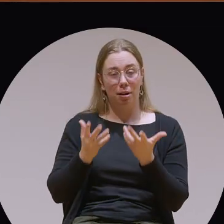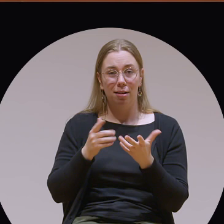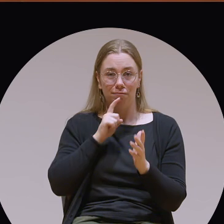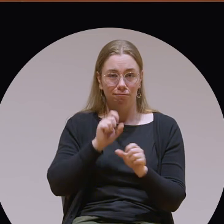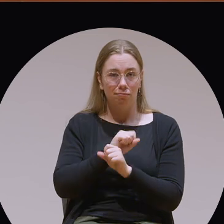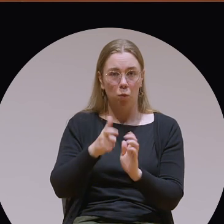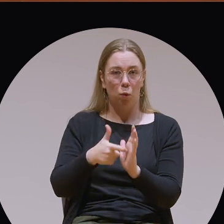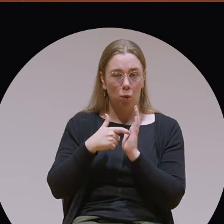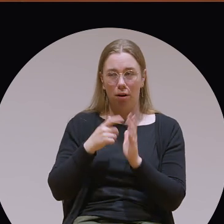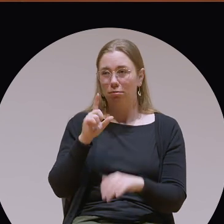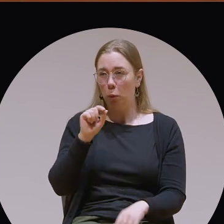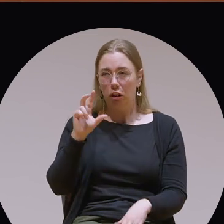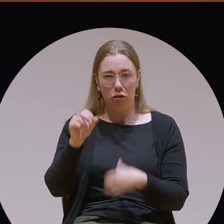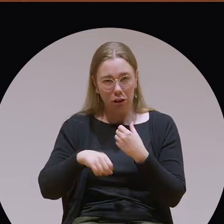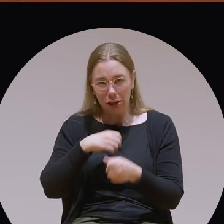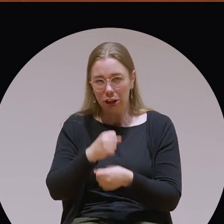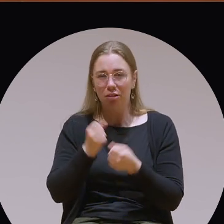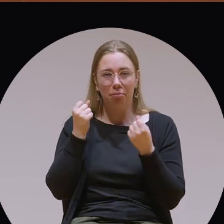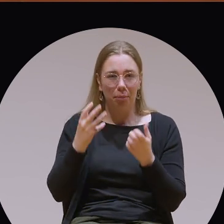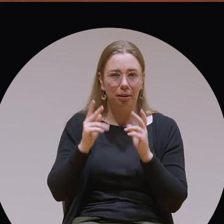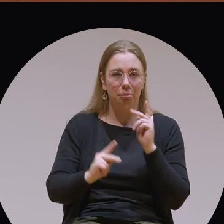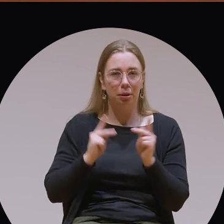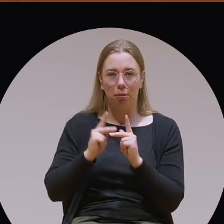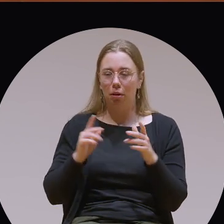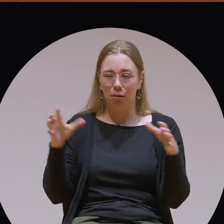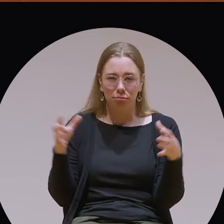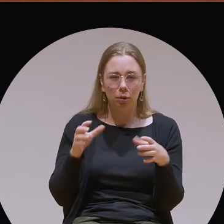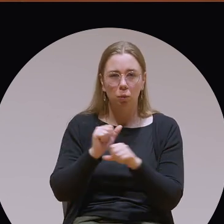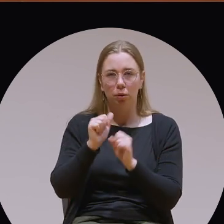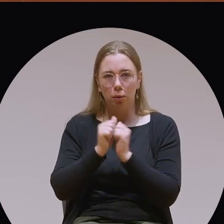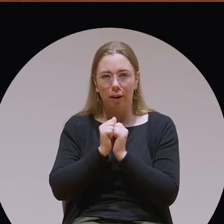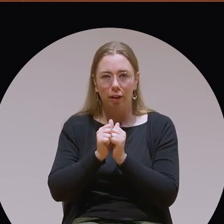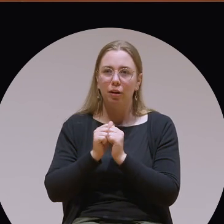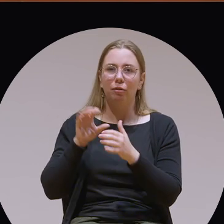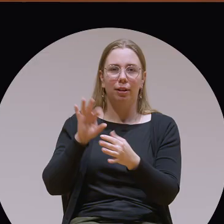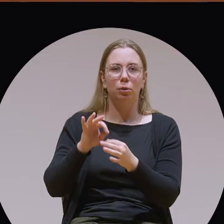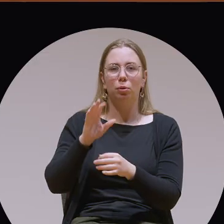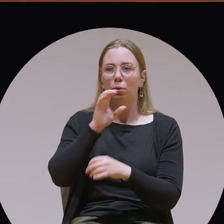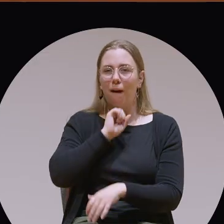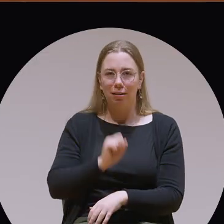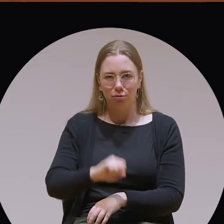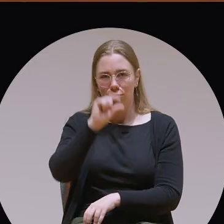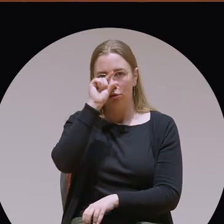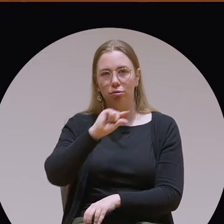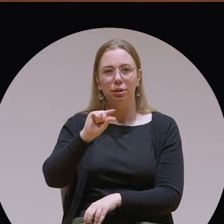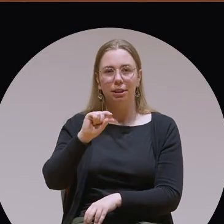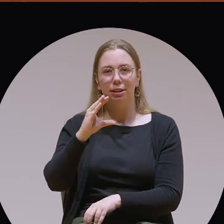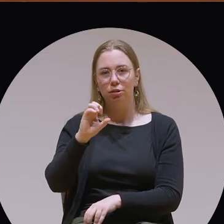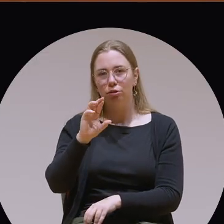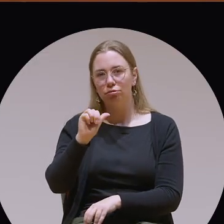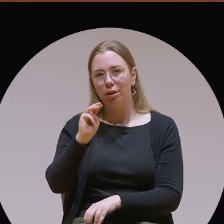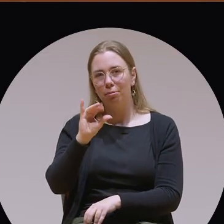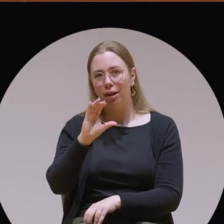working on Greek ceramics or ancient Greek ceramics in the Louvre, in Italy,